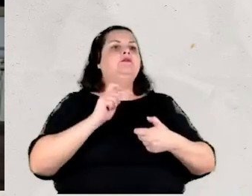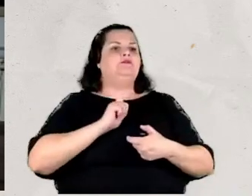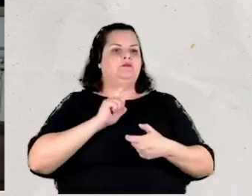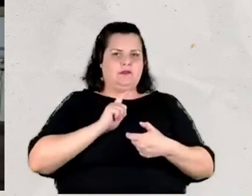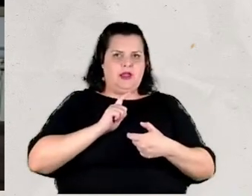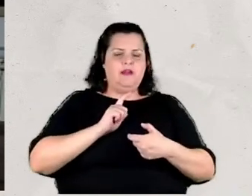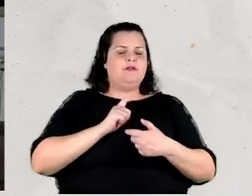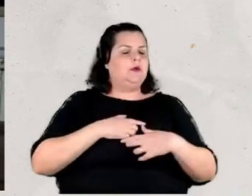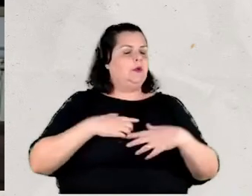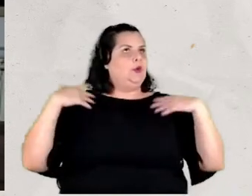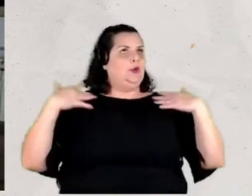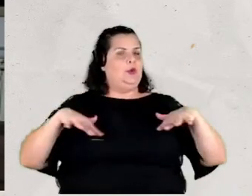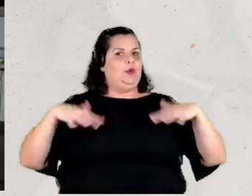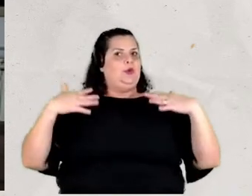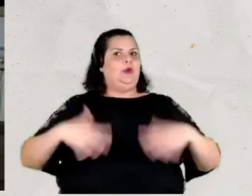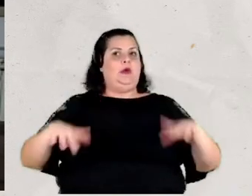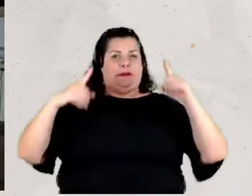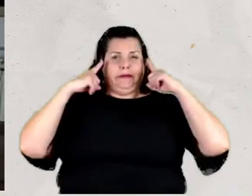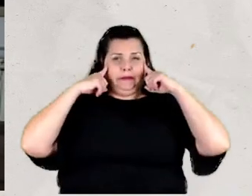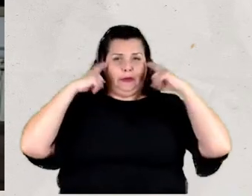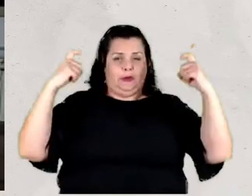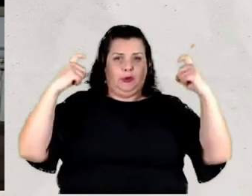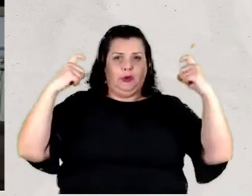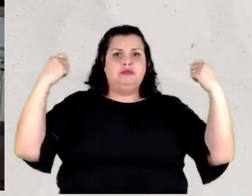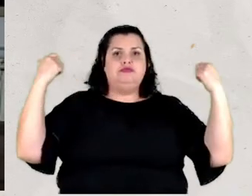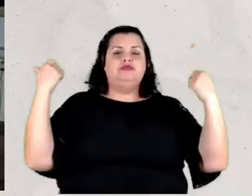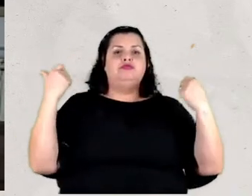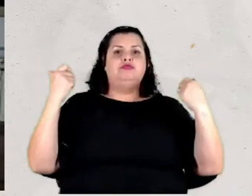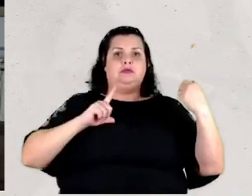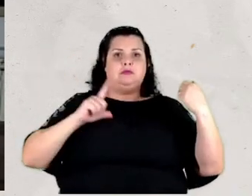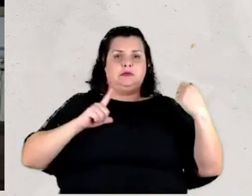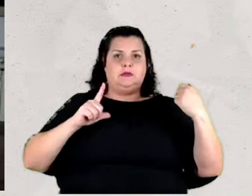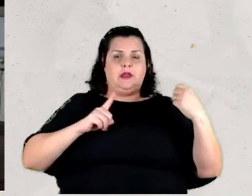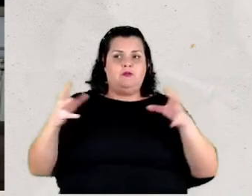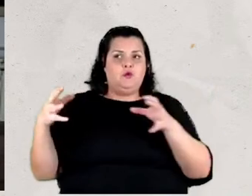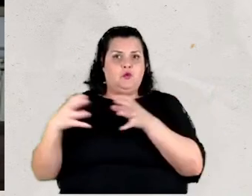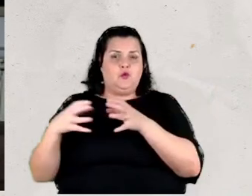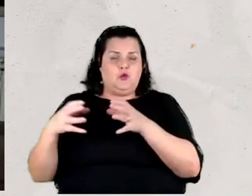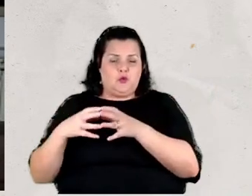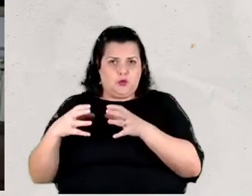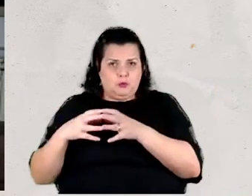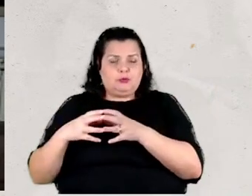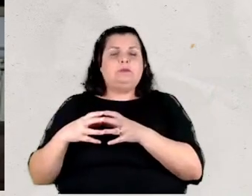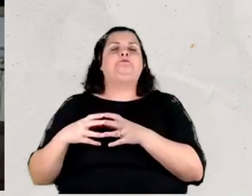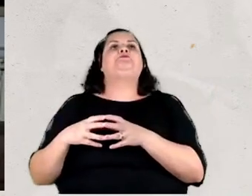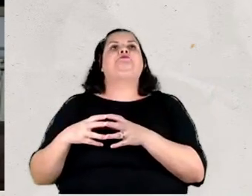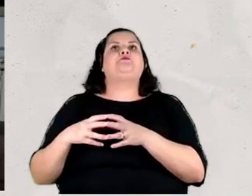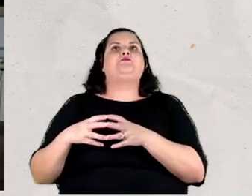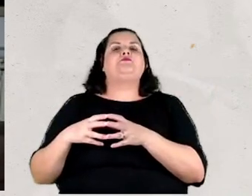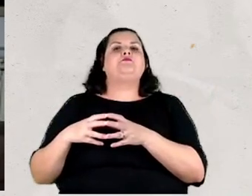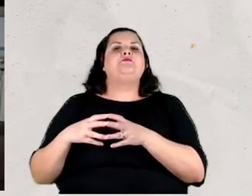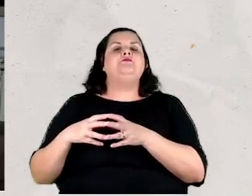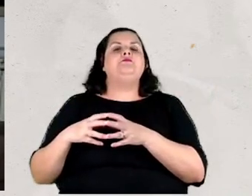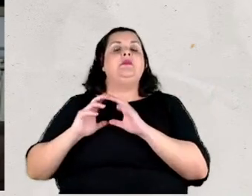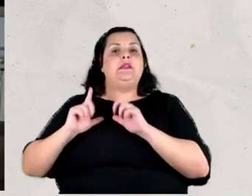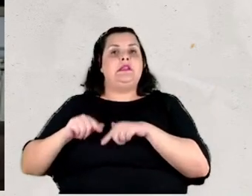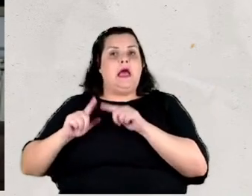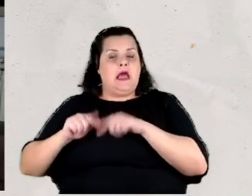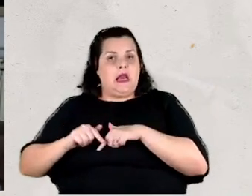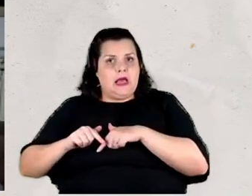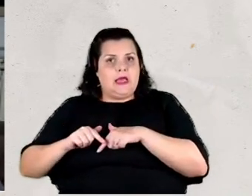and Israelis, Arab and Jewish Israeli citizens, probably since 1948.